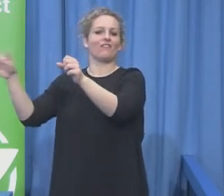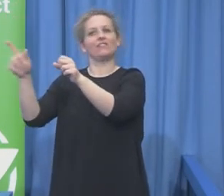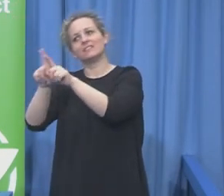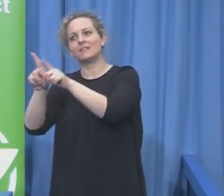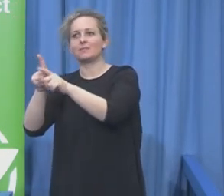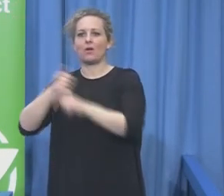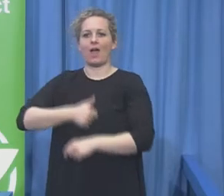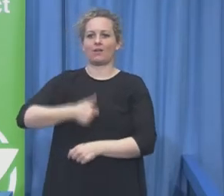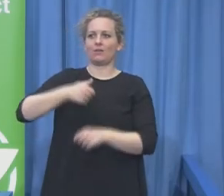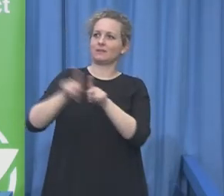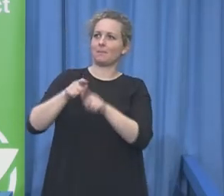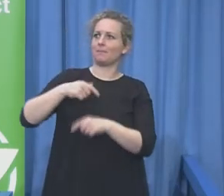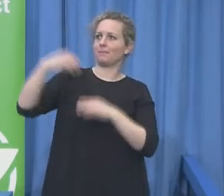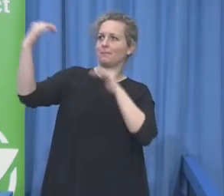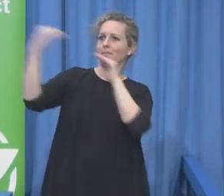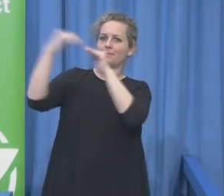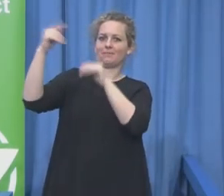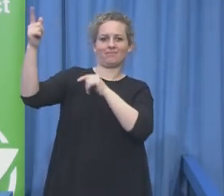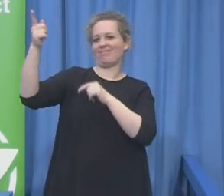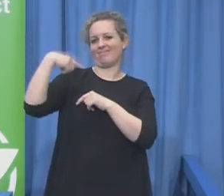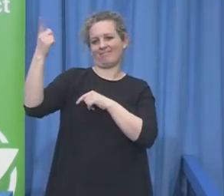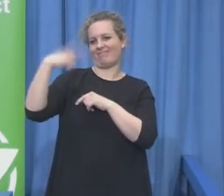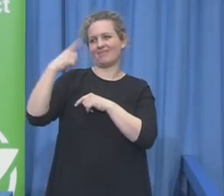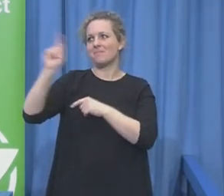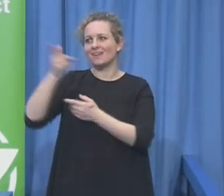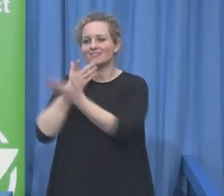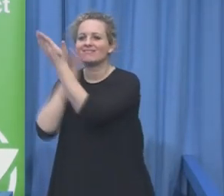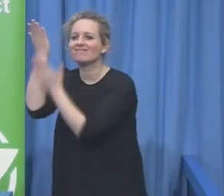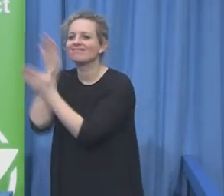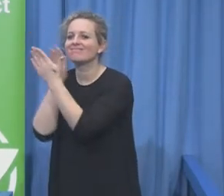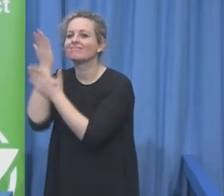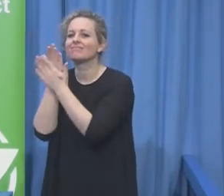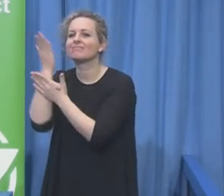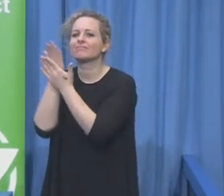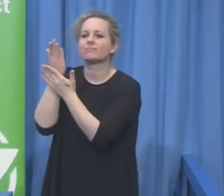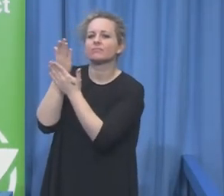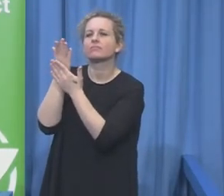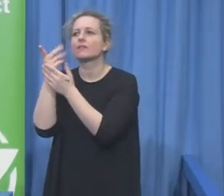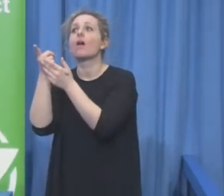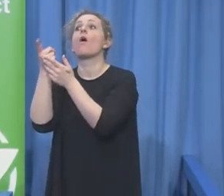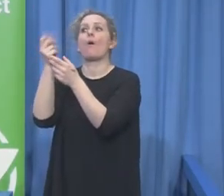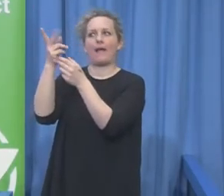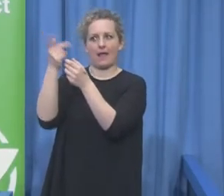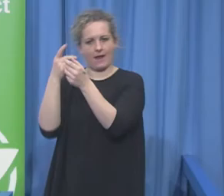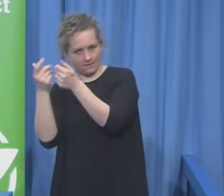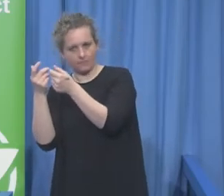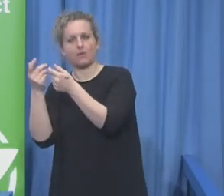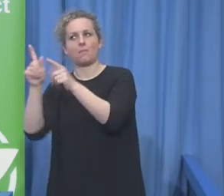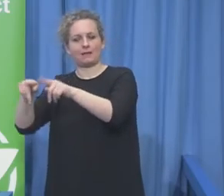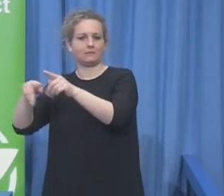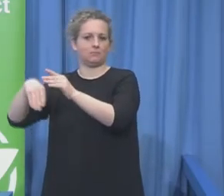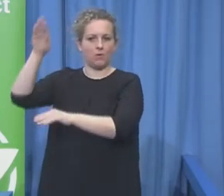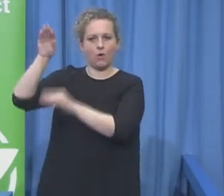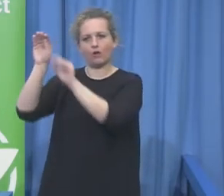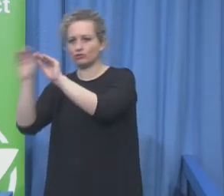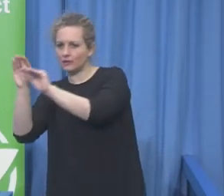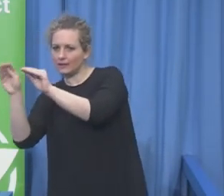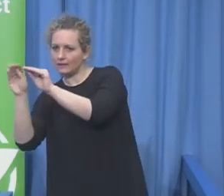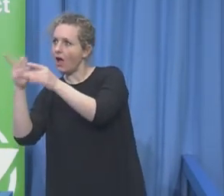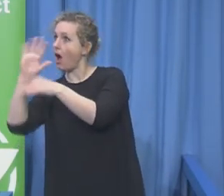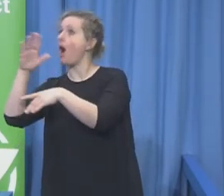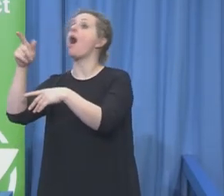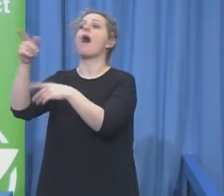3 days, and we make our own JBS plan, which is contextualized. You cannot copy-paste, that's right. So you need to